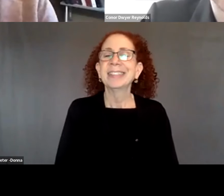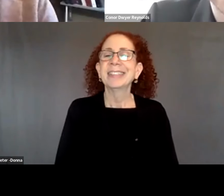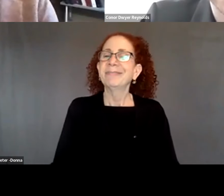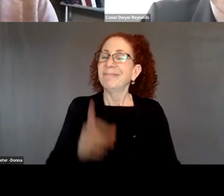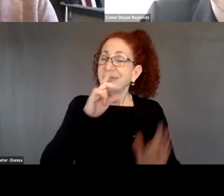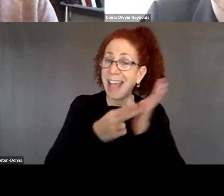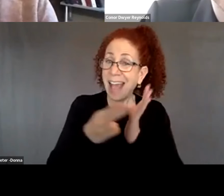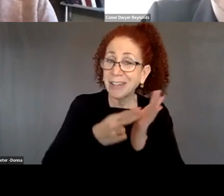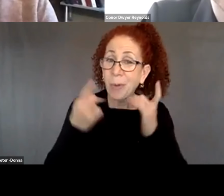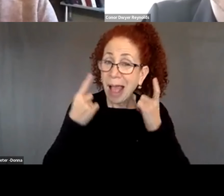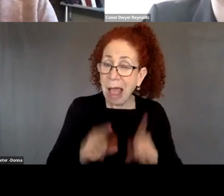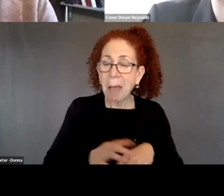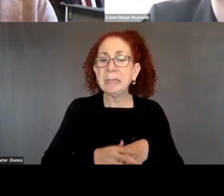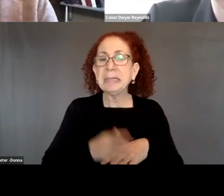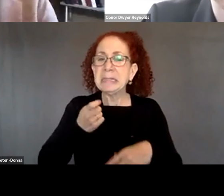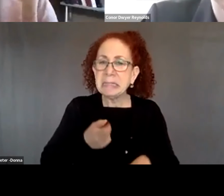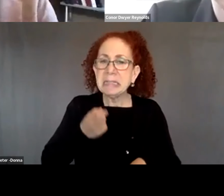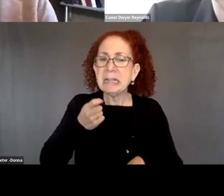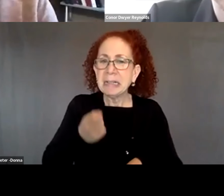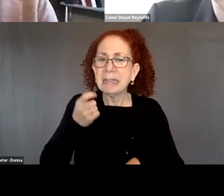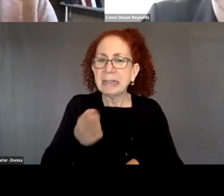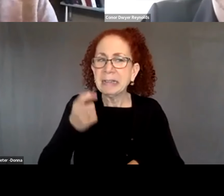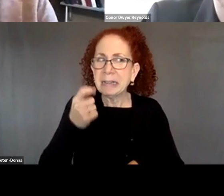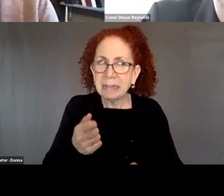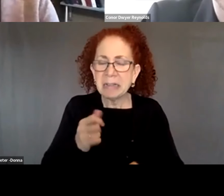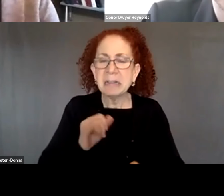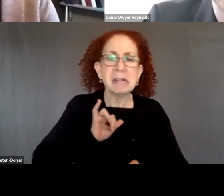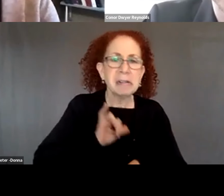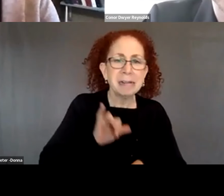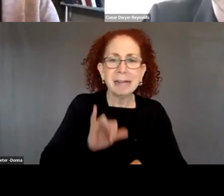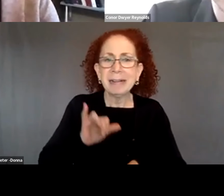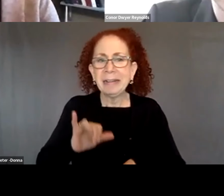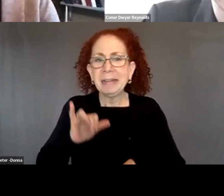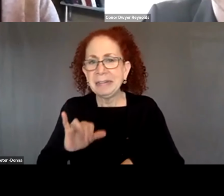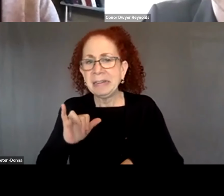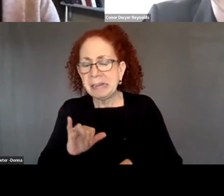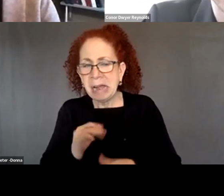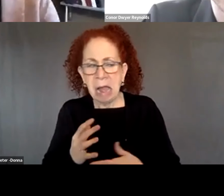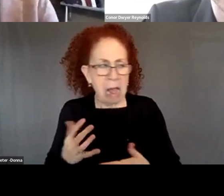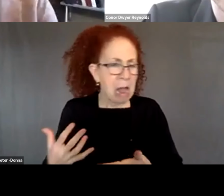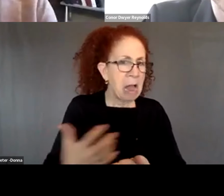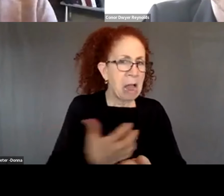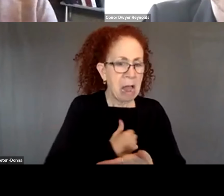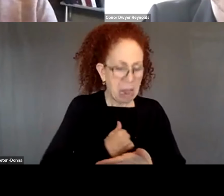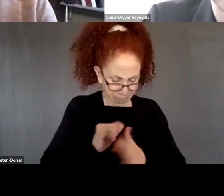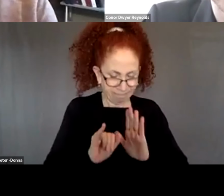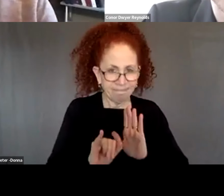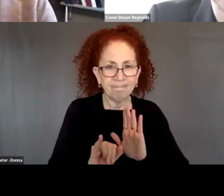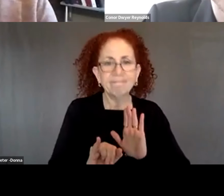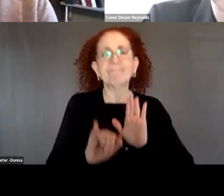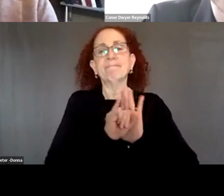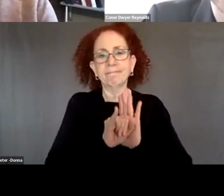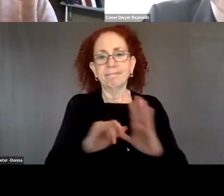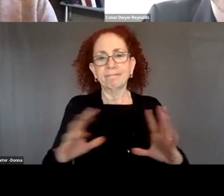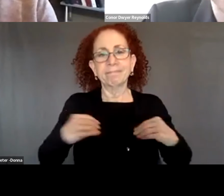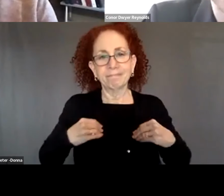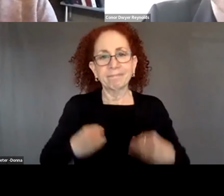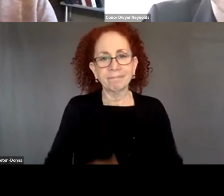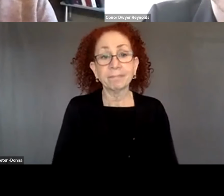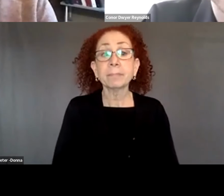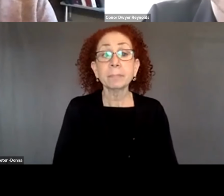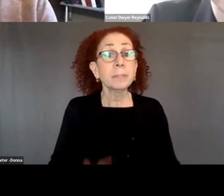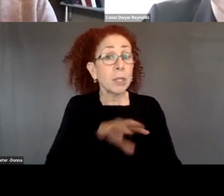many, many small moments that collectively have solidified this as an identity, including most